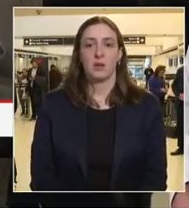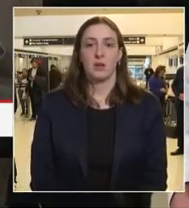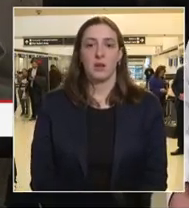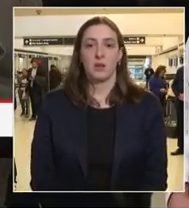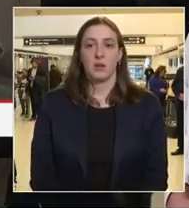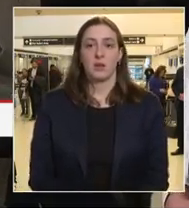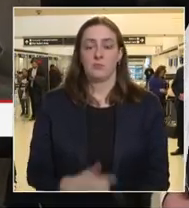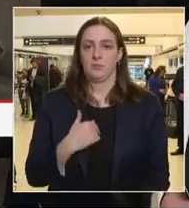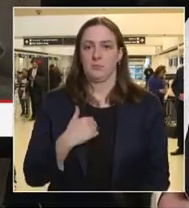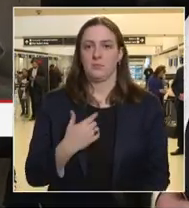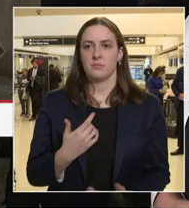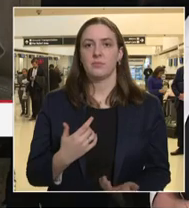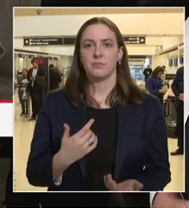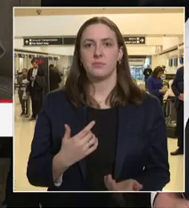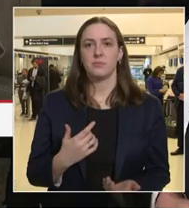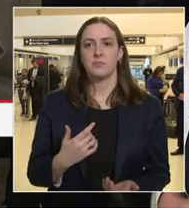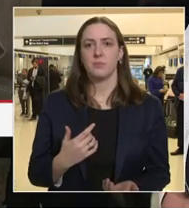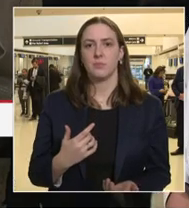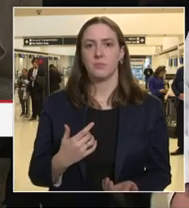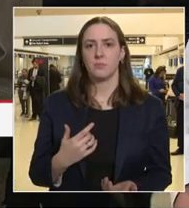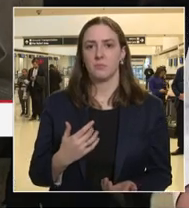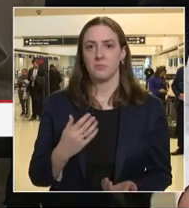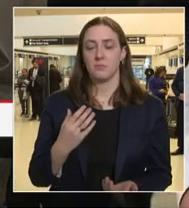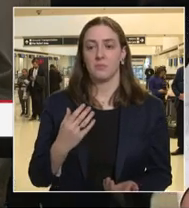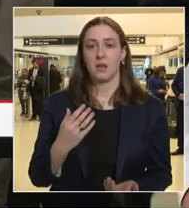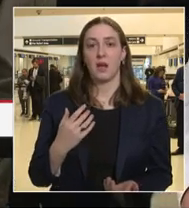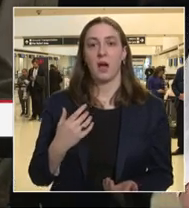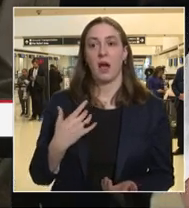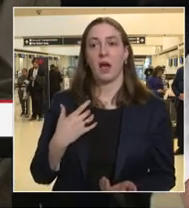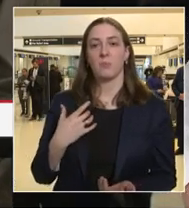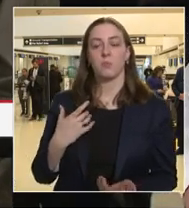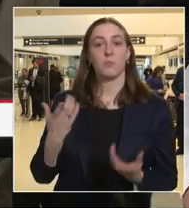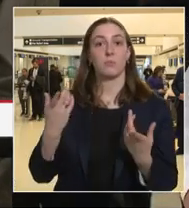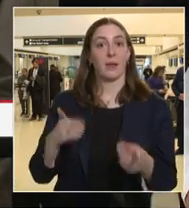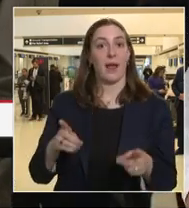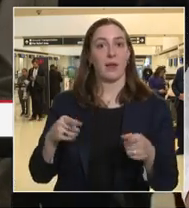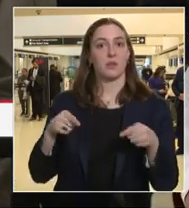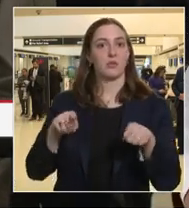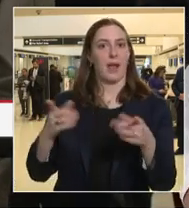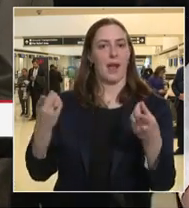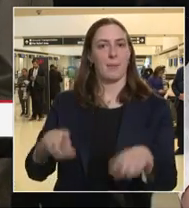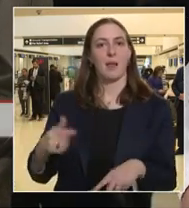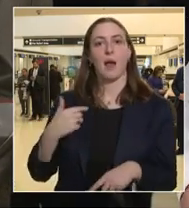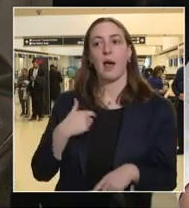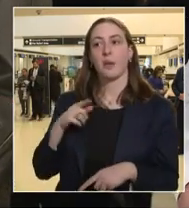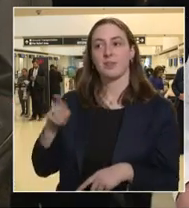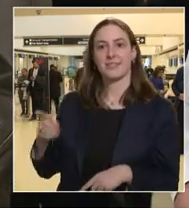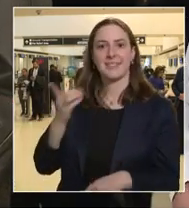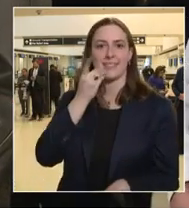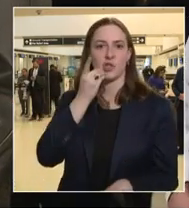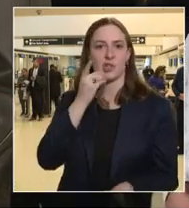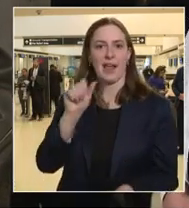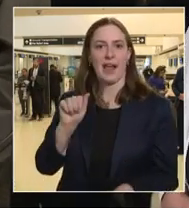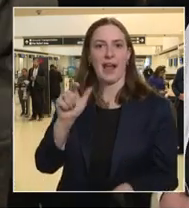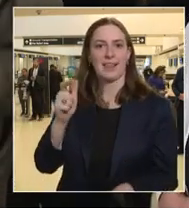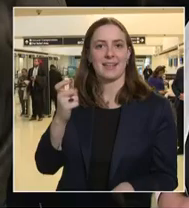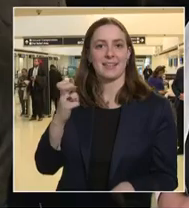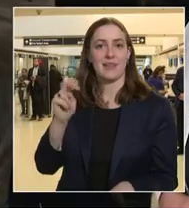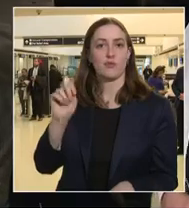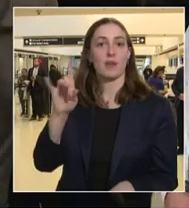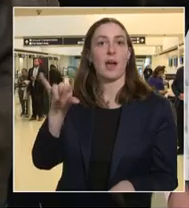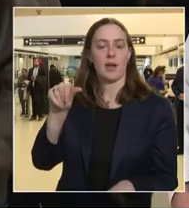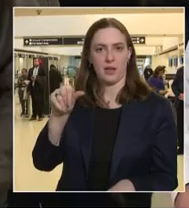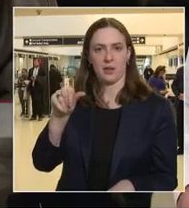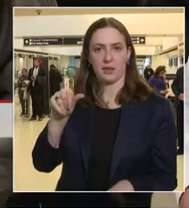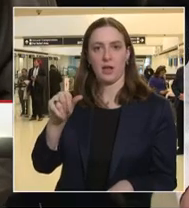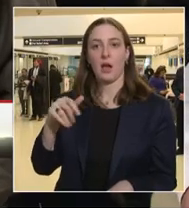I was coming back from the district from a dinner to my home in Old Town Alexandria. And while I did not